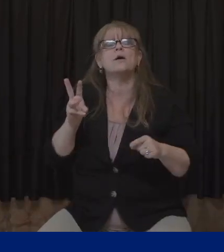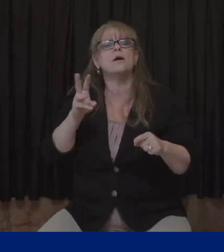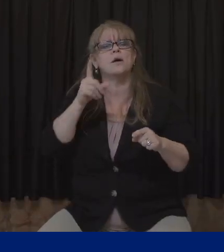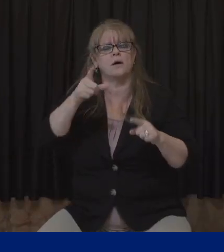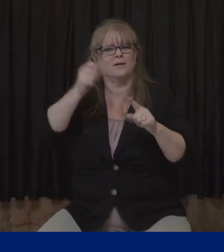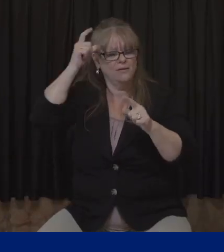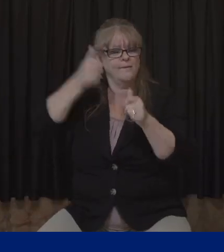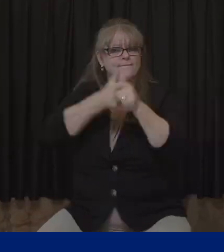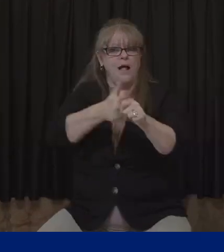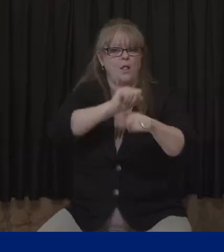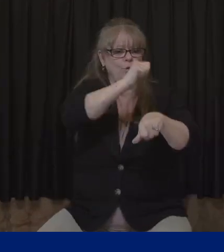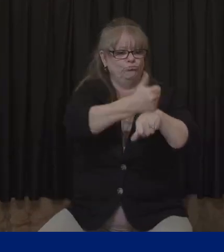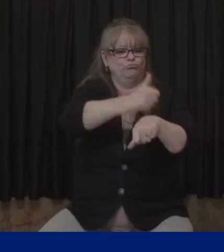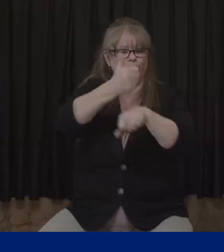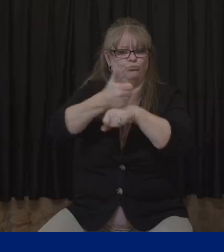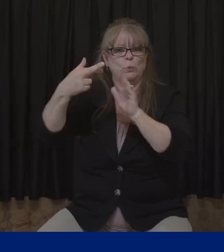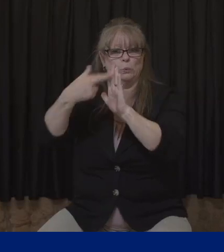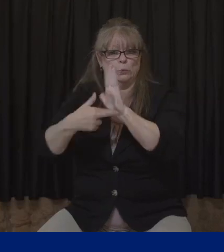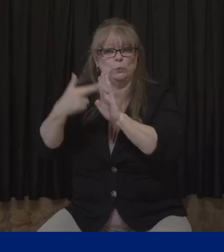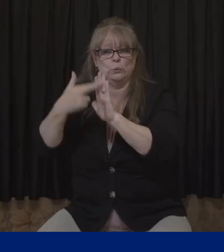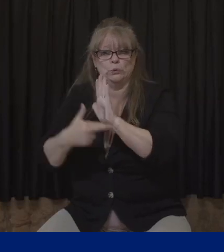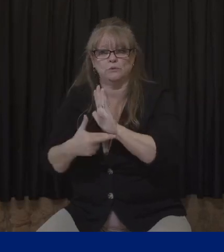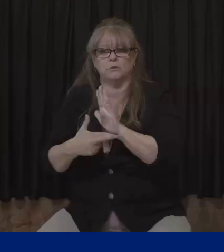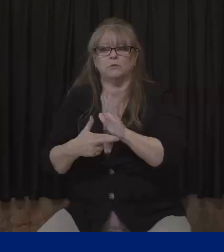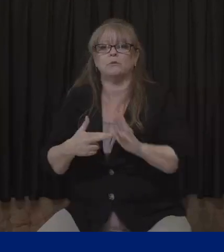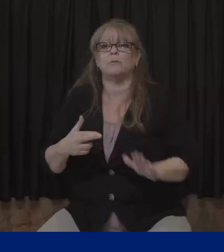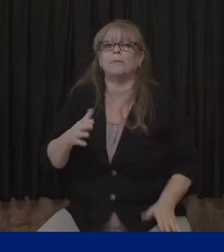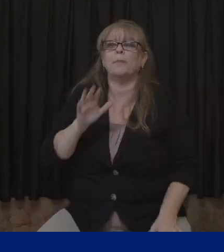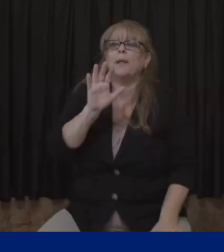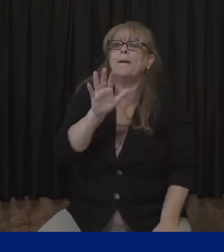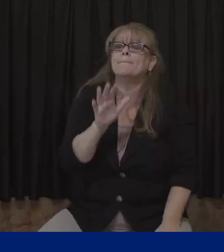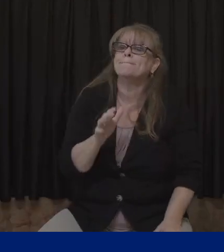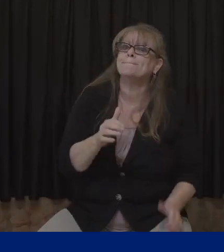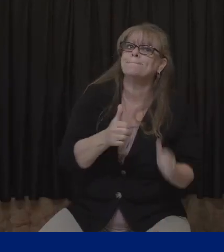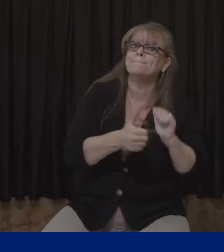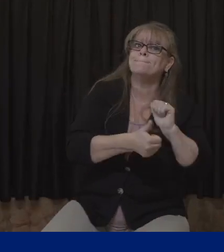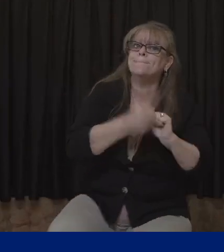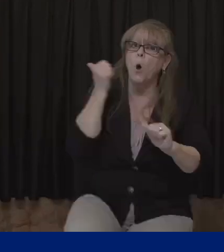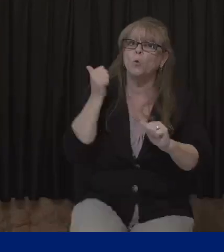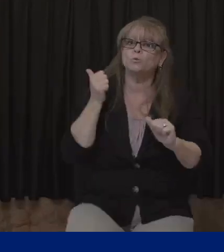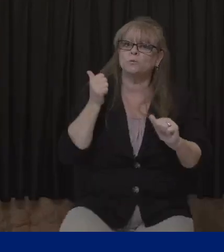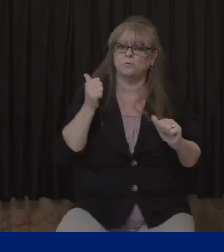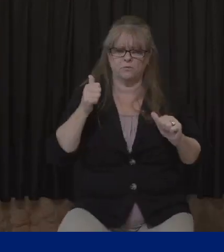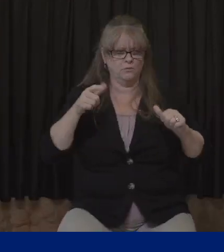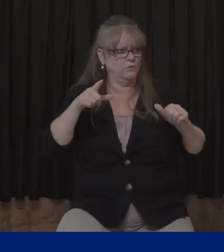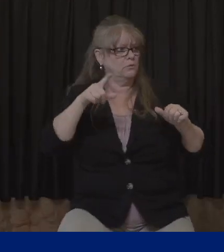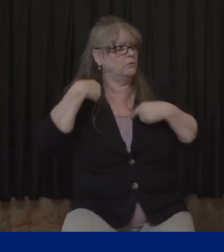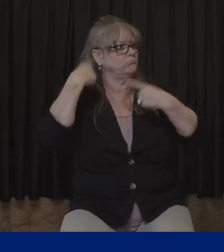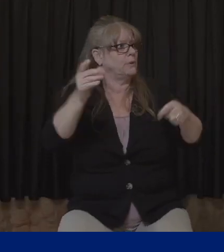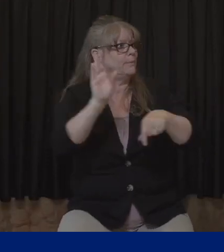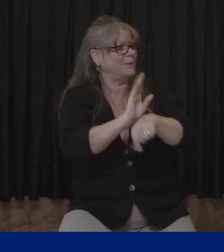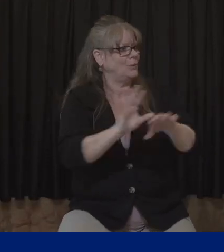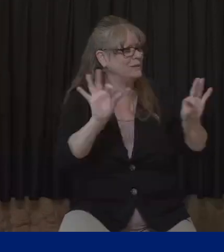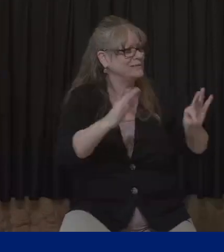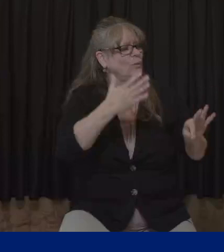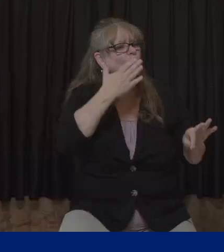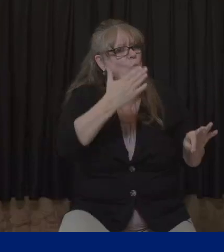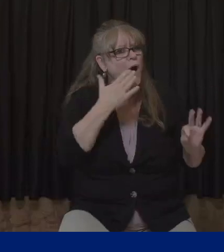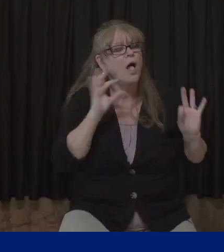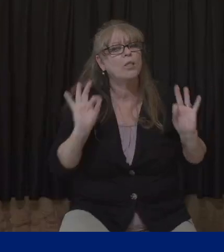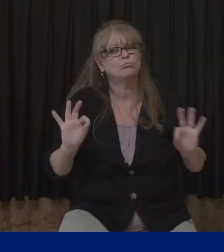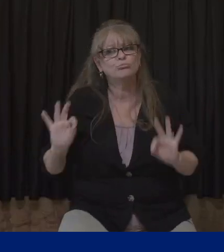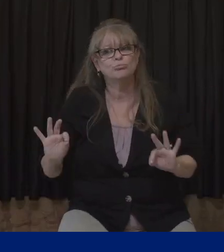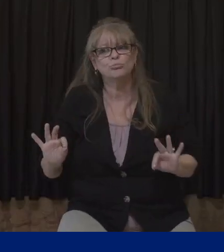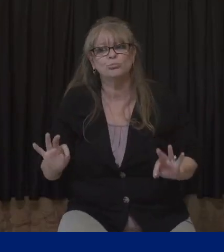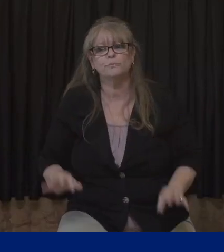them. They're not a great cost to retailers, but they have to make sure that they implement them successfully to be able to, in a safer way, open their doors